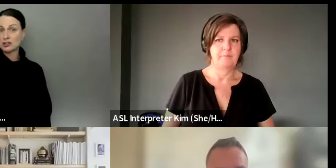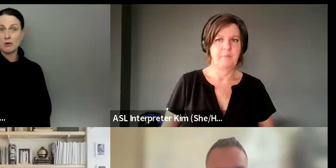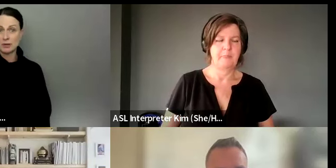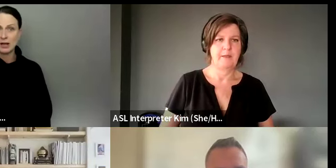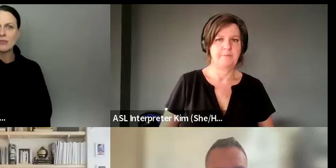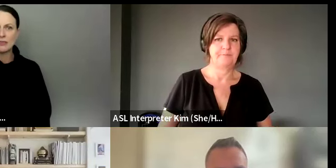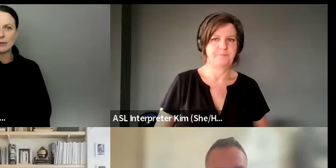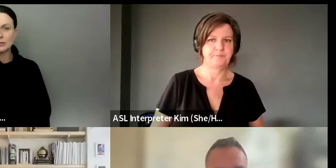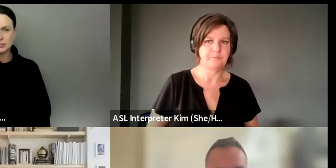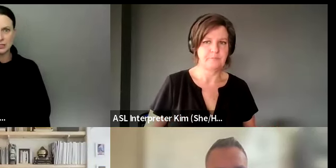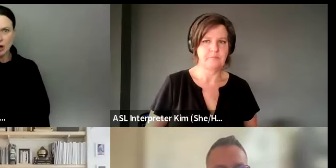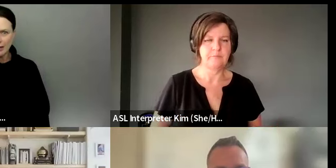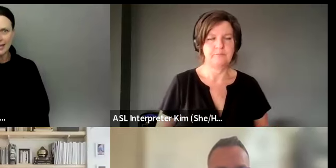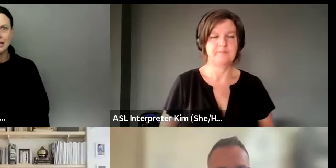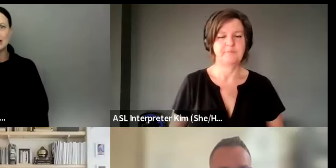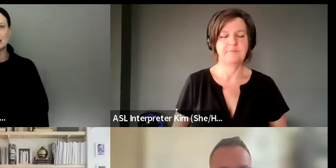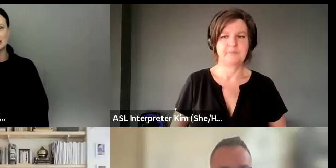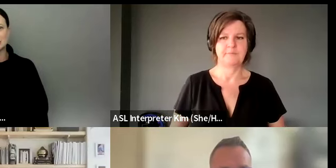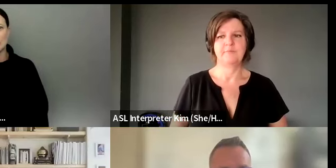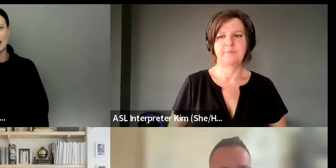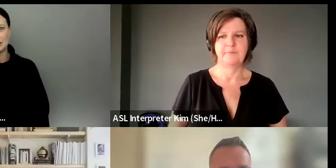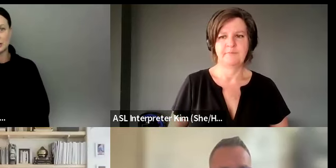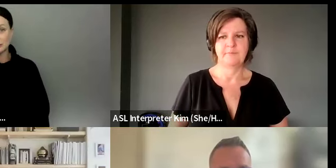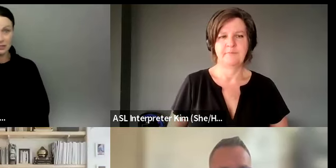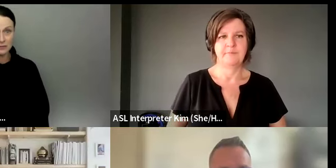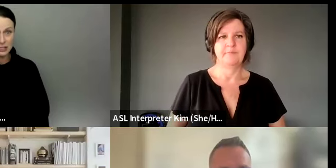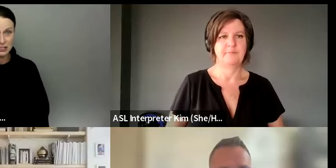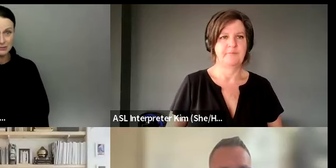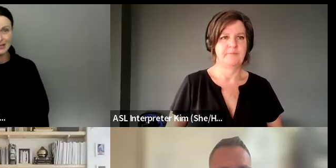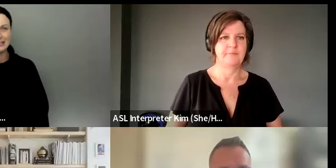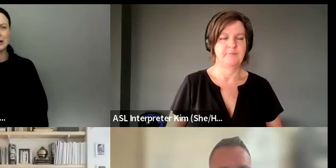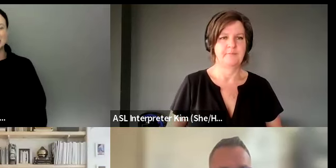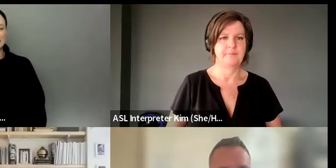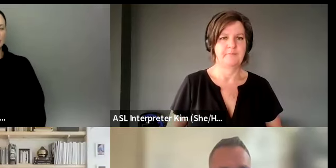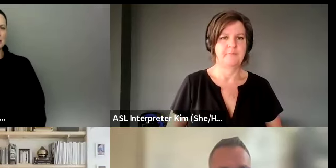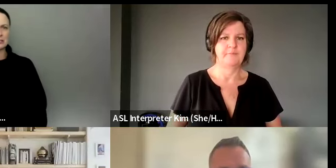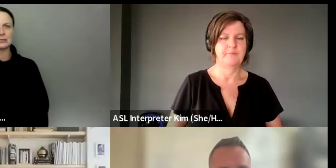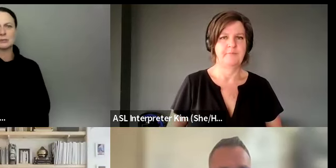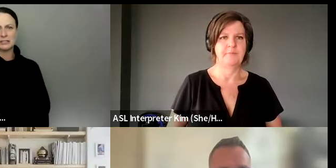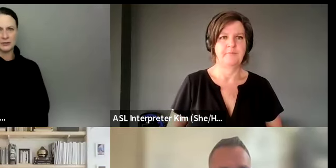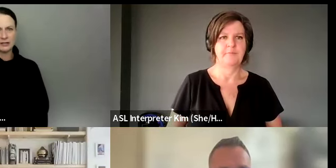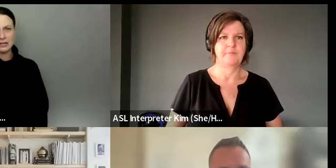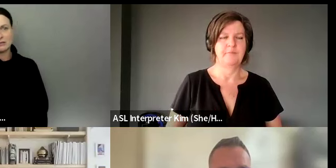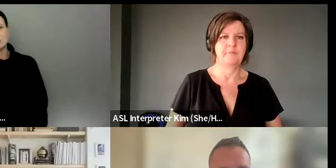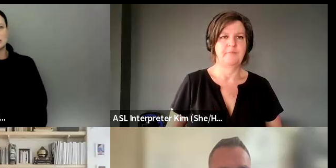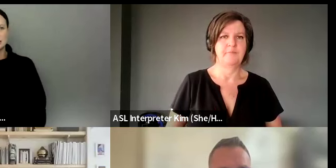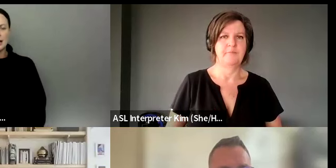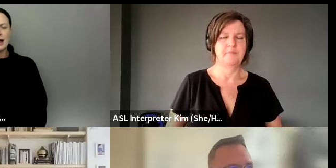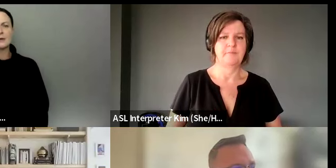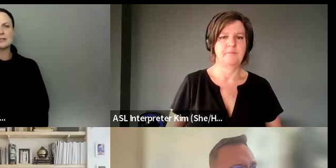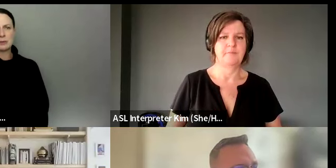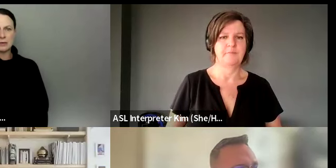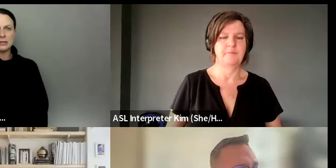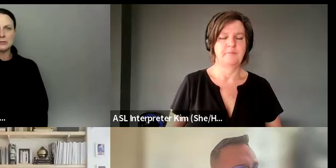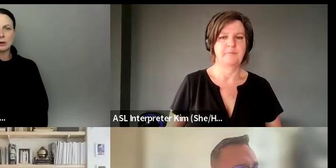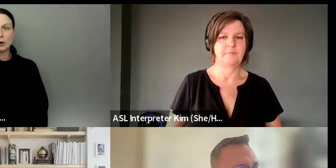expressions showed that they were interested in talking. They just didn't know quite how to start the conversation. And, you know, in the hearing world, it's just a little bit different, I think. And that's just, I